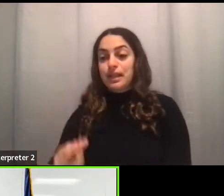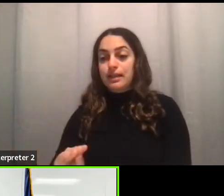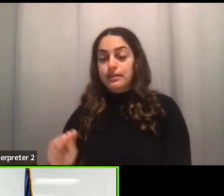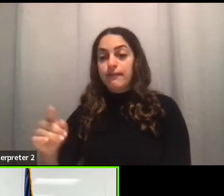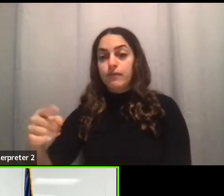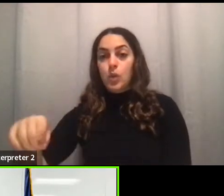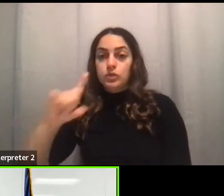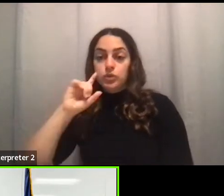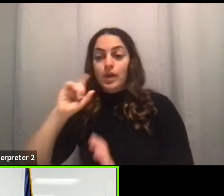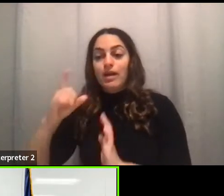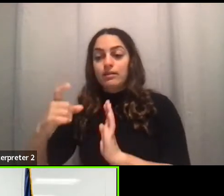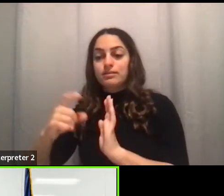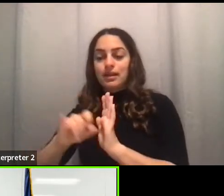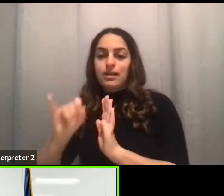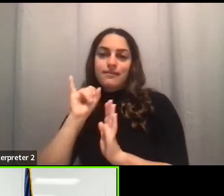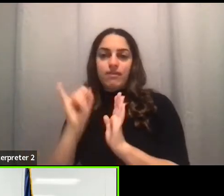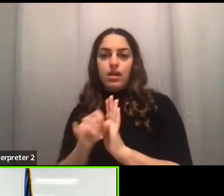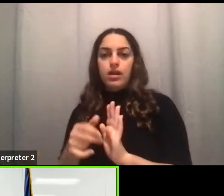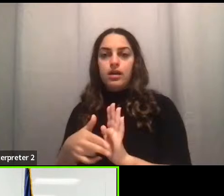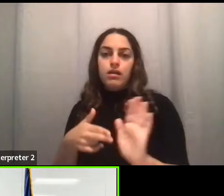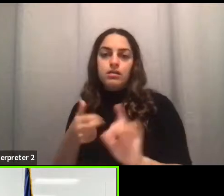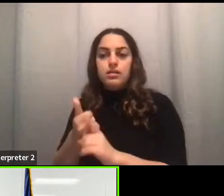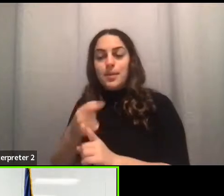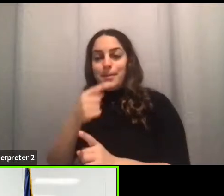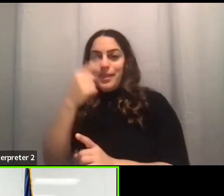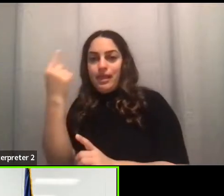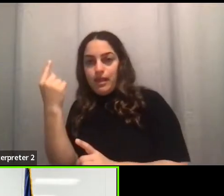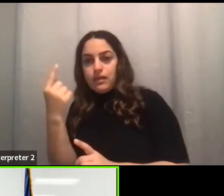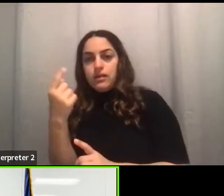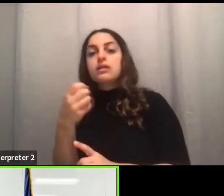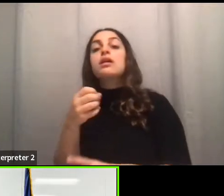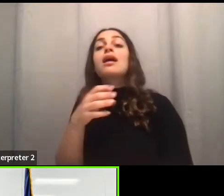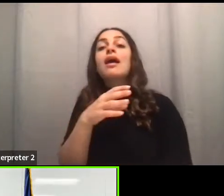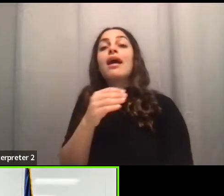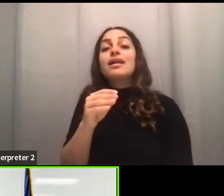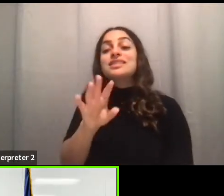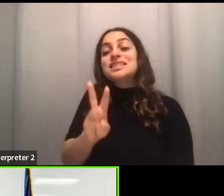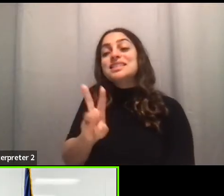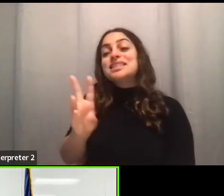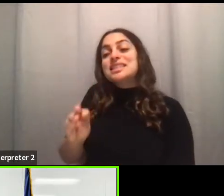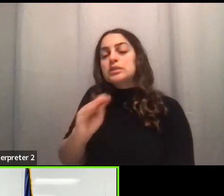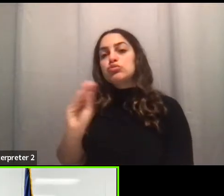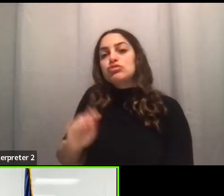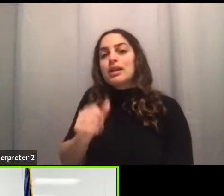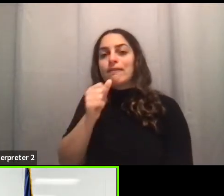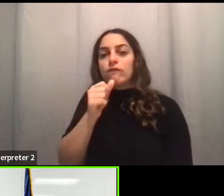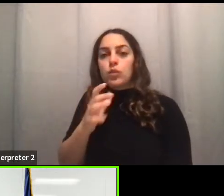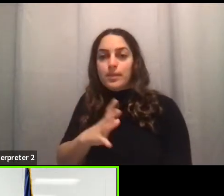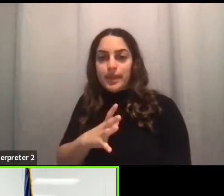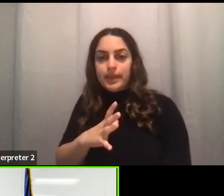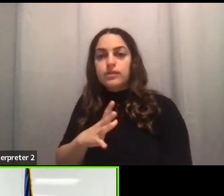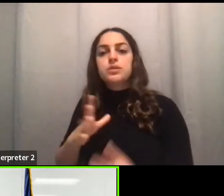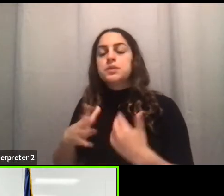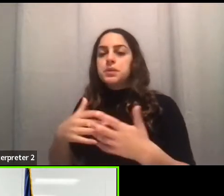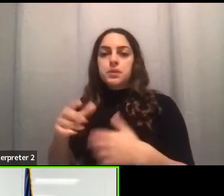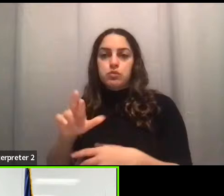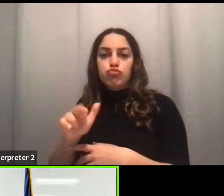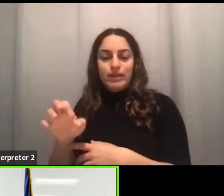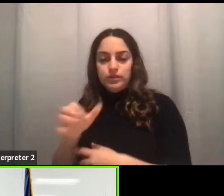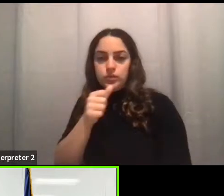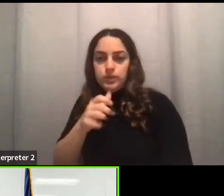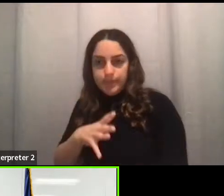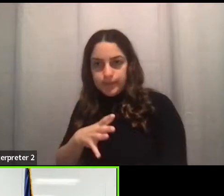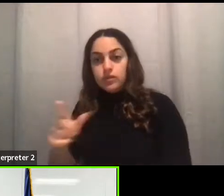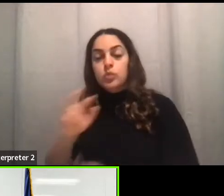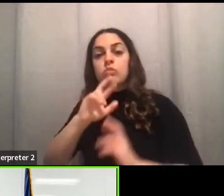identified as black or african american and 66 percent of women regardless of race reported that they